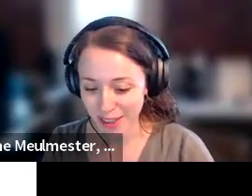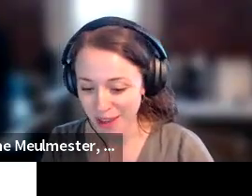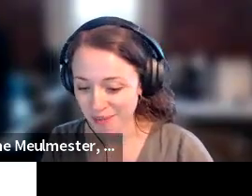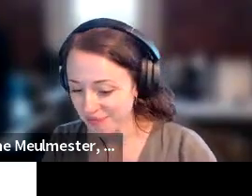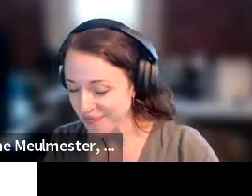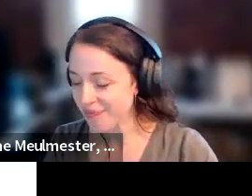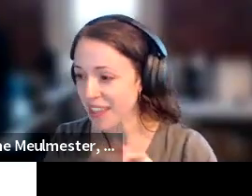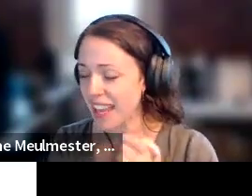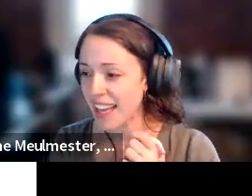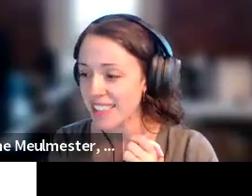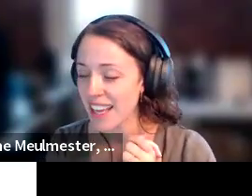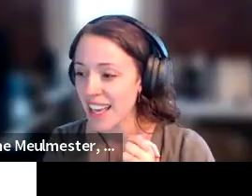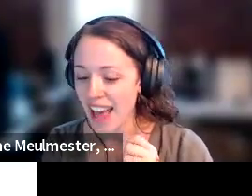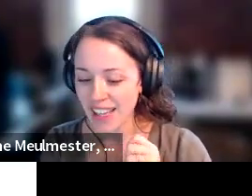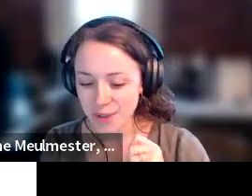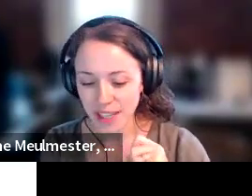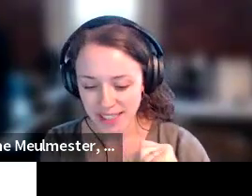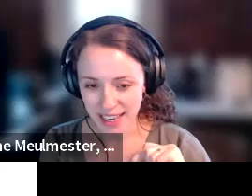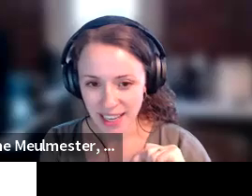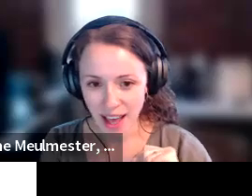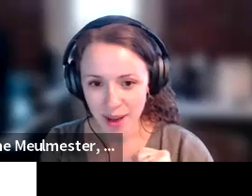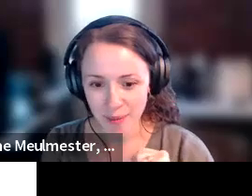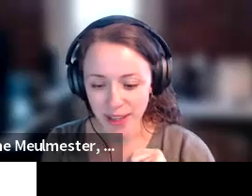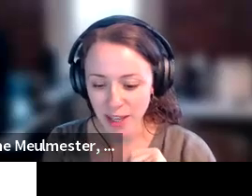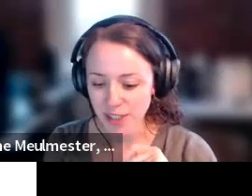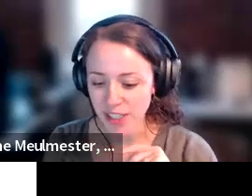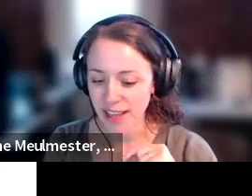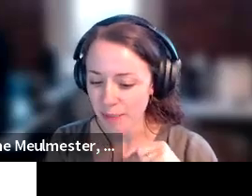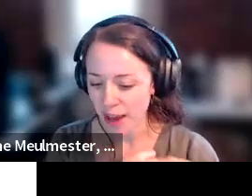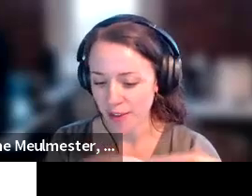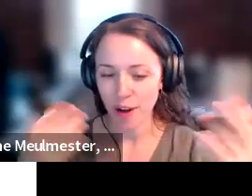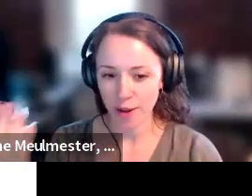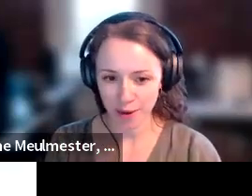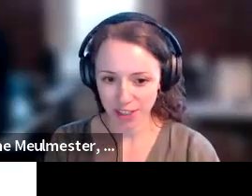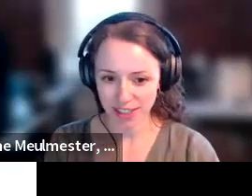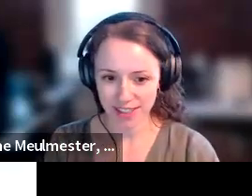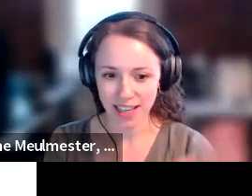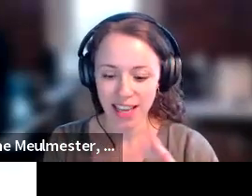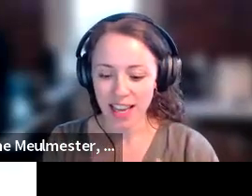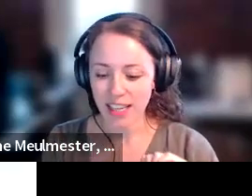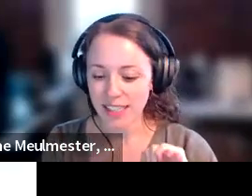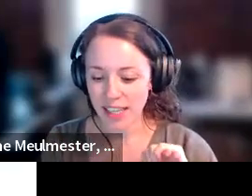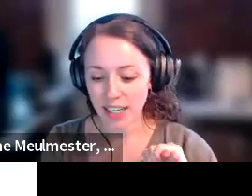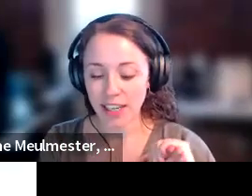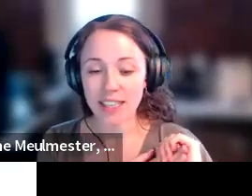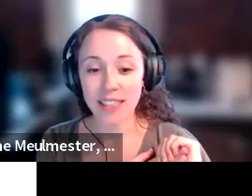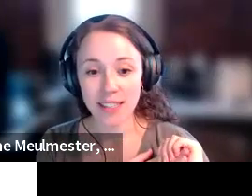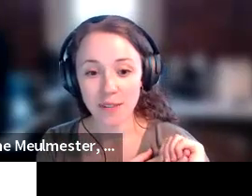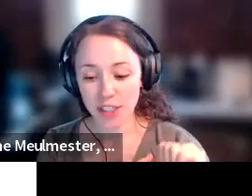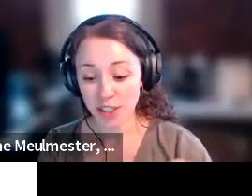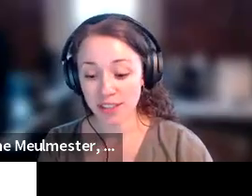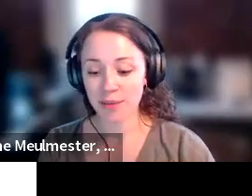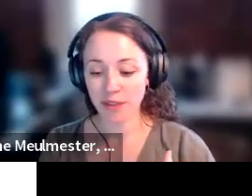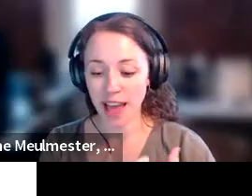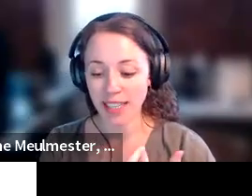please bear with me. And as you listen, I'd like you to think about the following questions. Consider, does